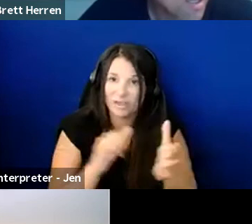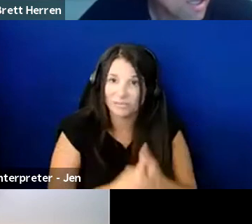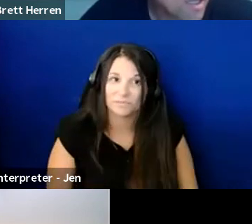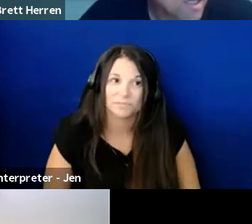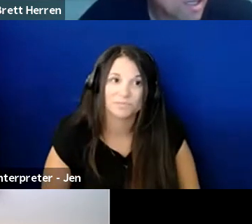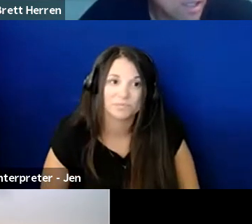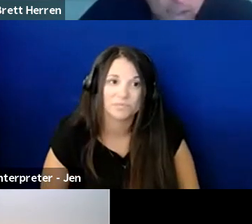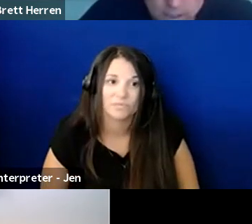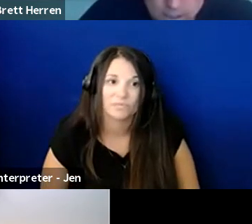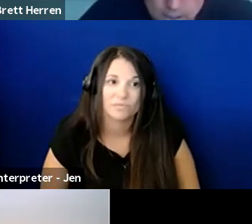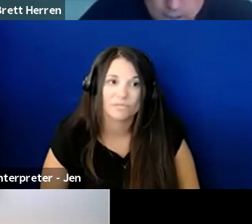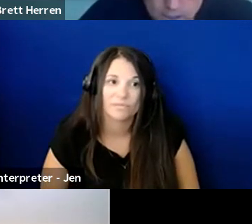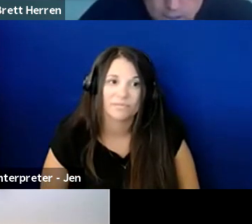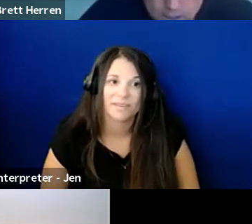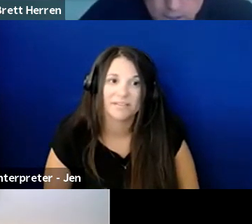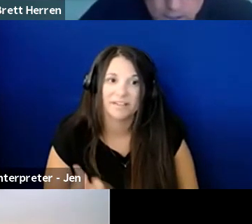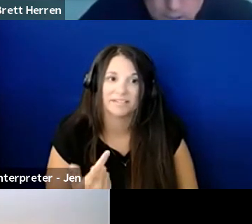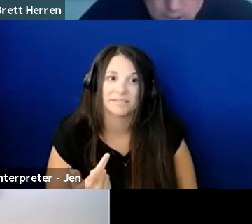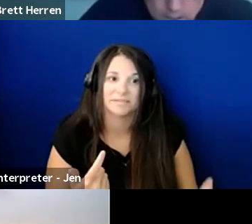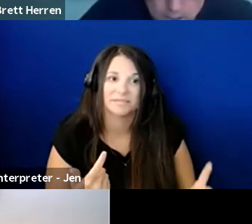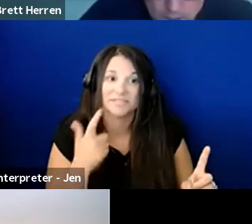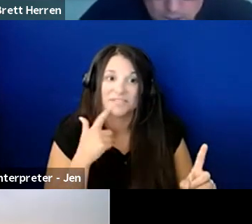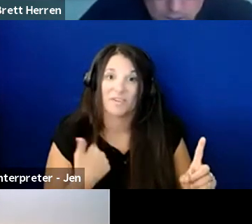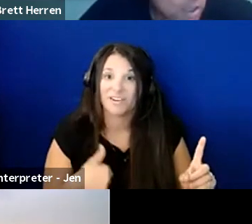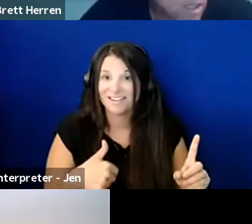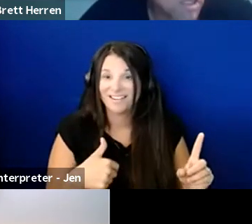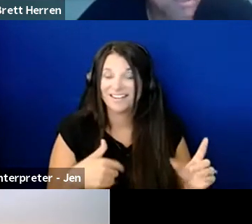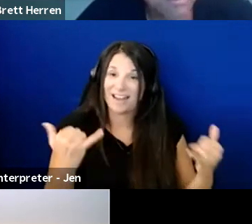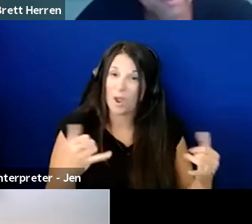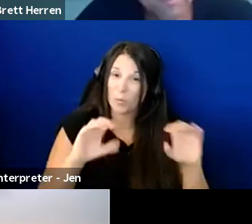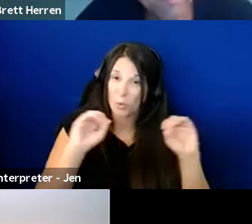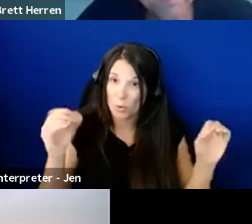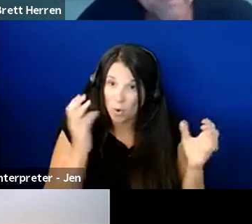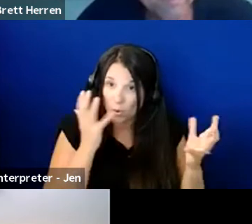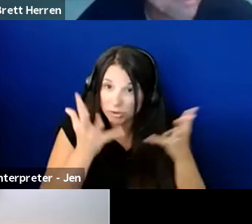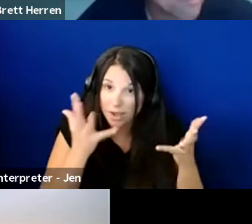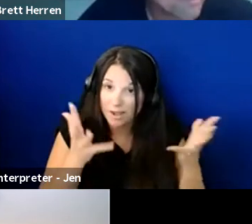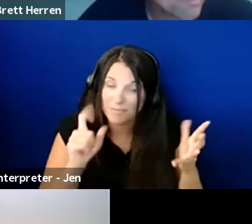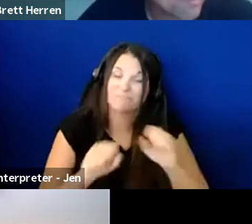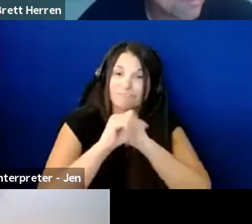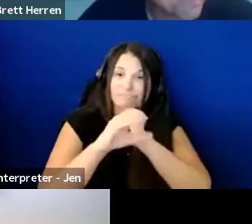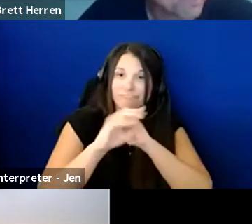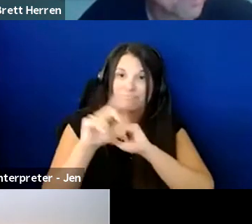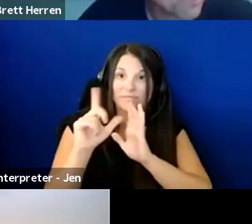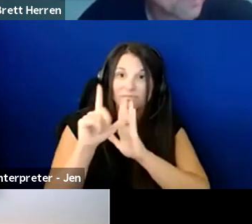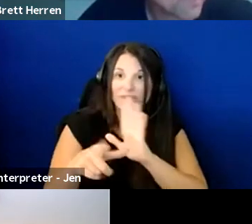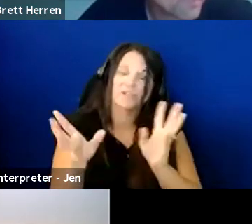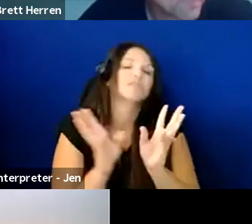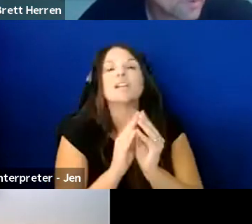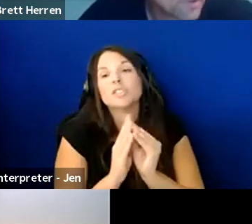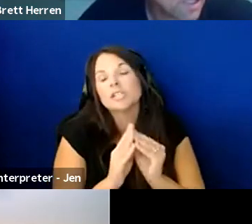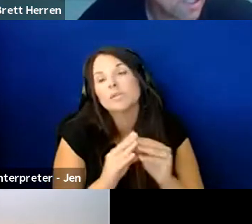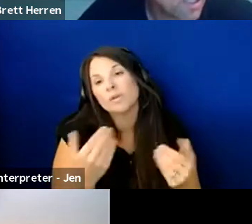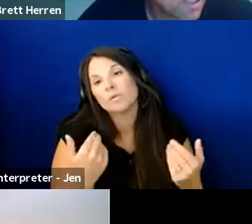just, a shameless plug for our later session. We're going to go over some of the workshops that we